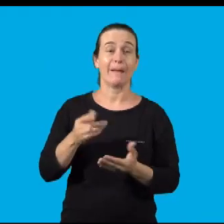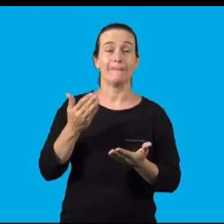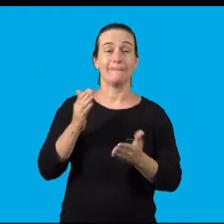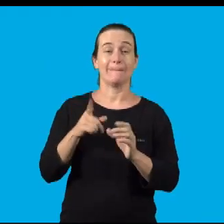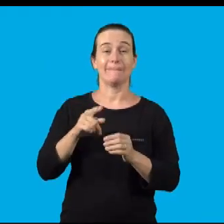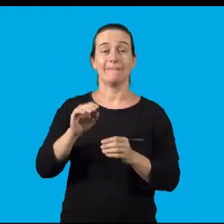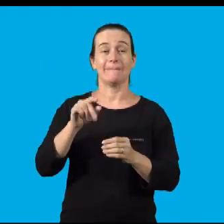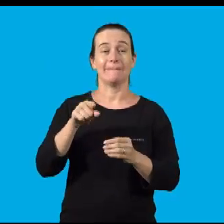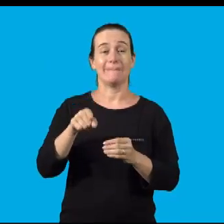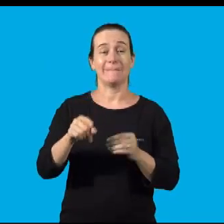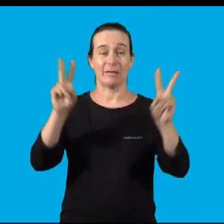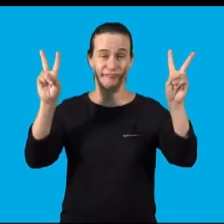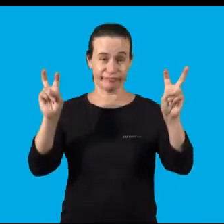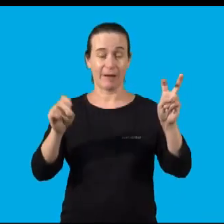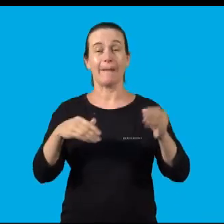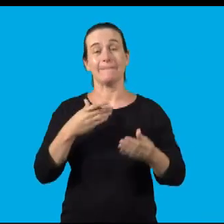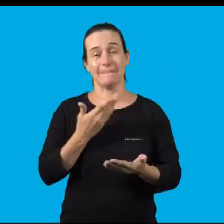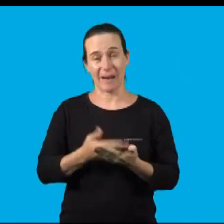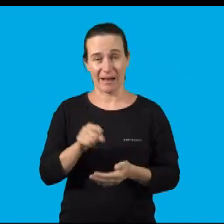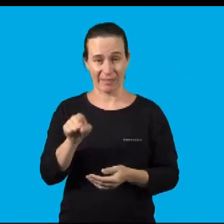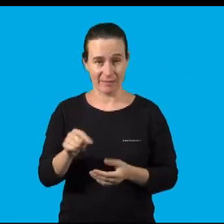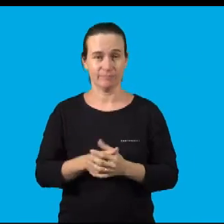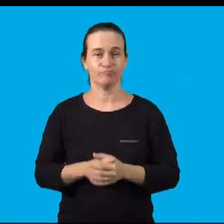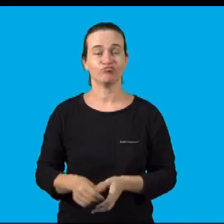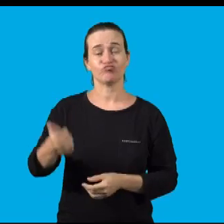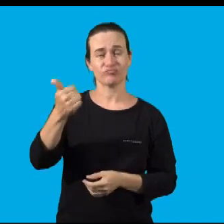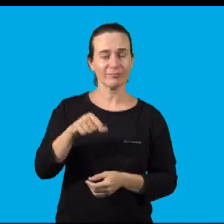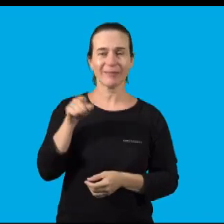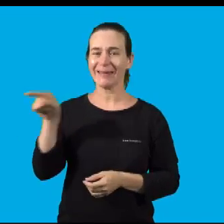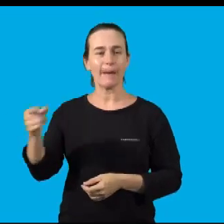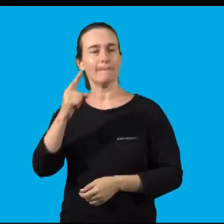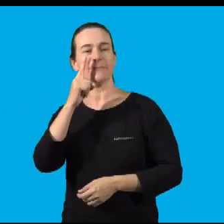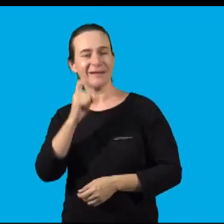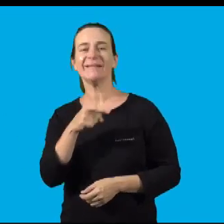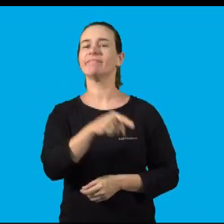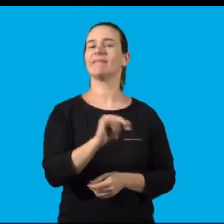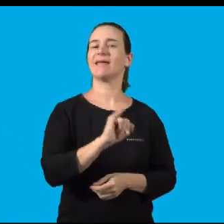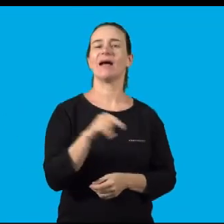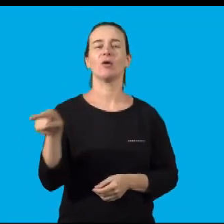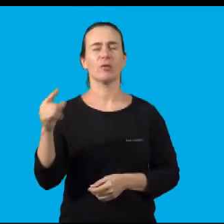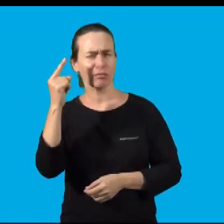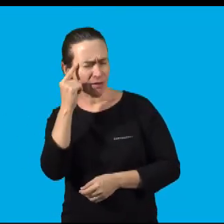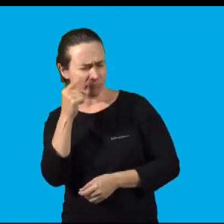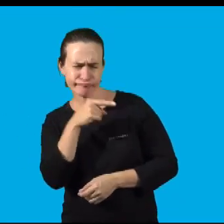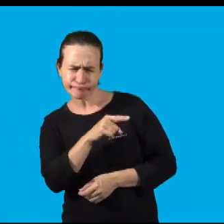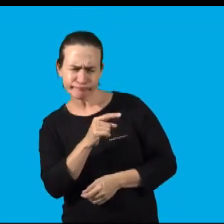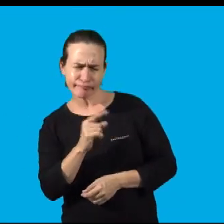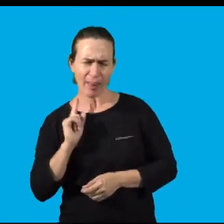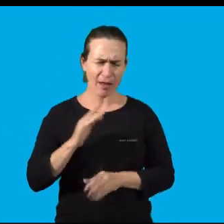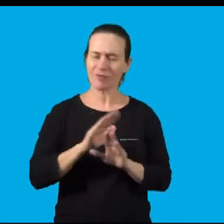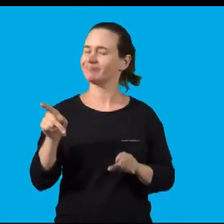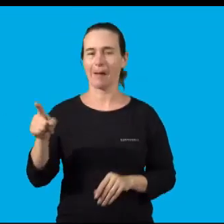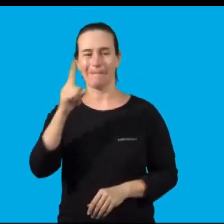to murder Desdemona, and now we are linking it back in this last little portion, and is